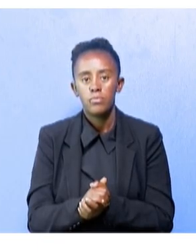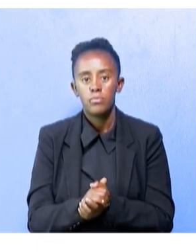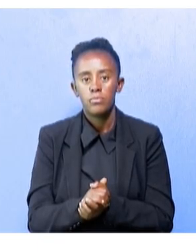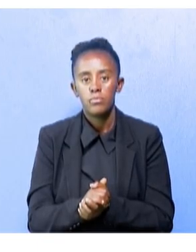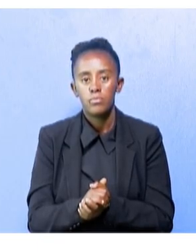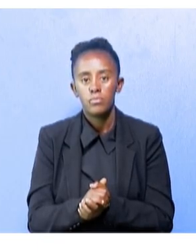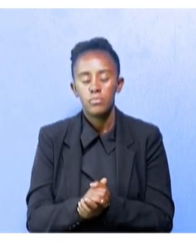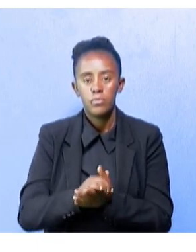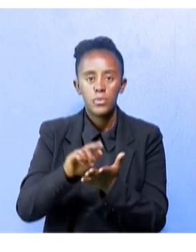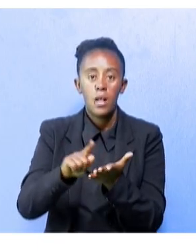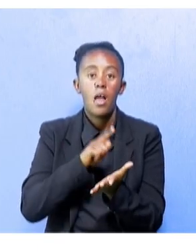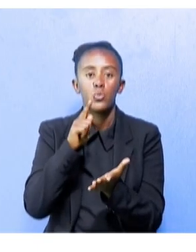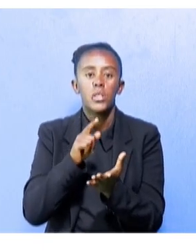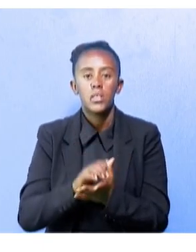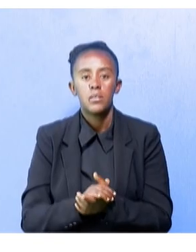last week.